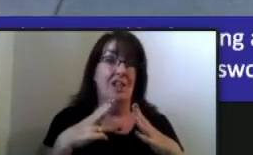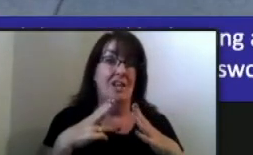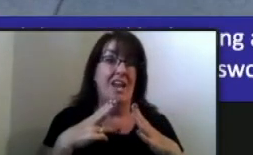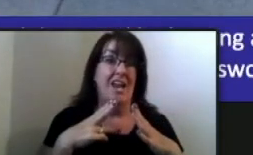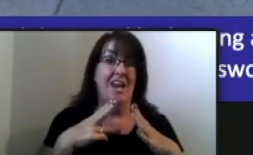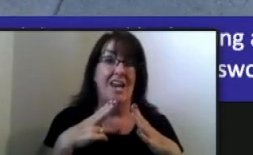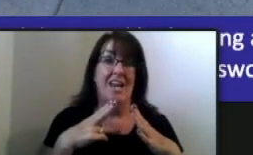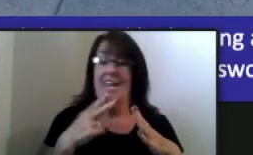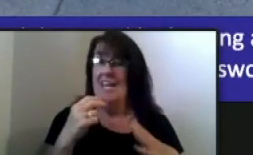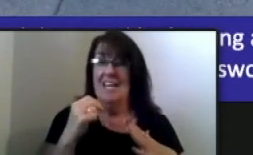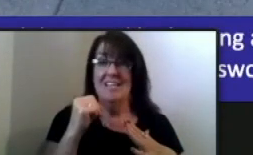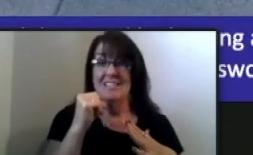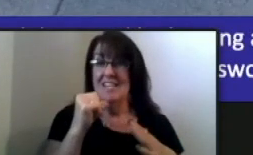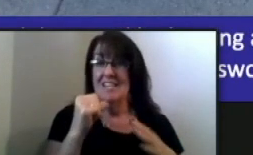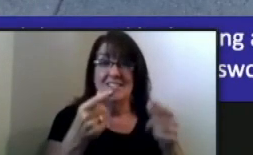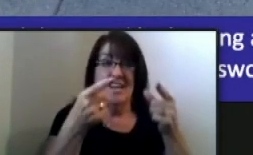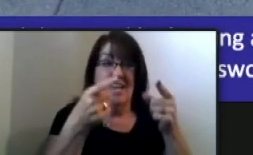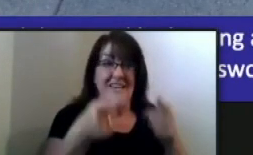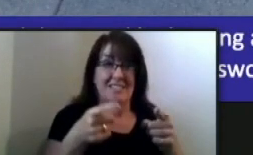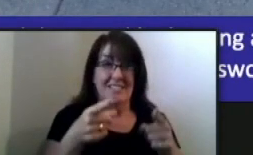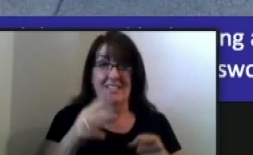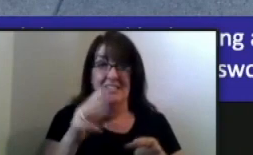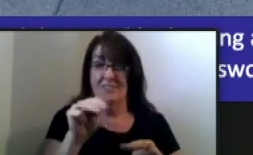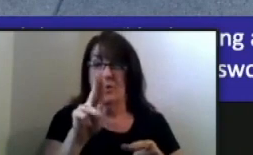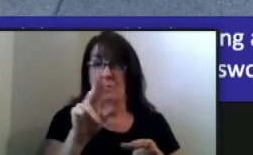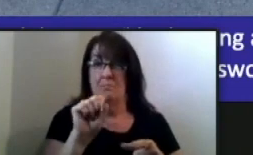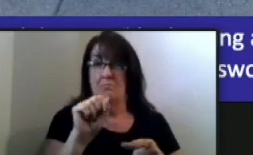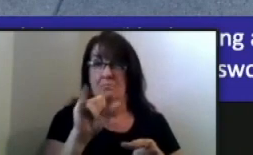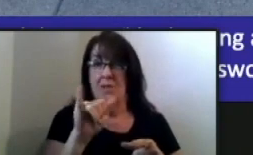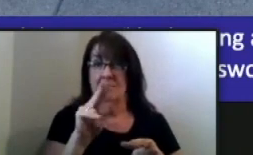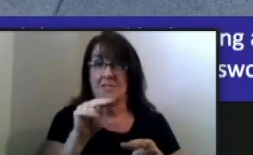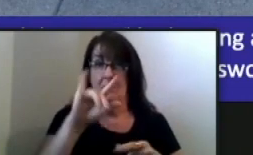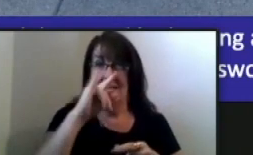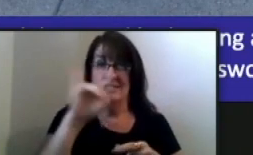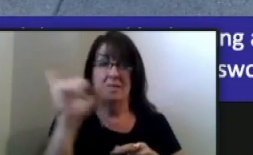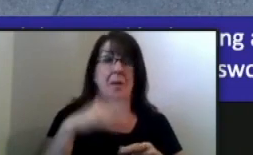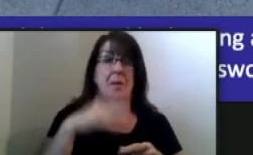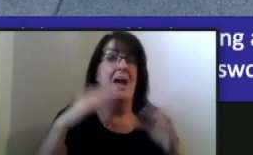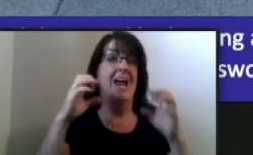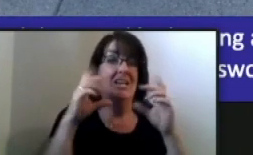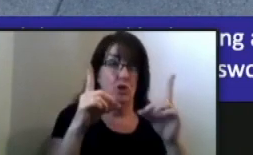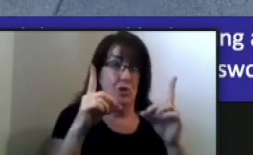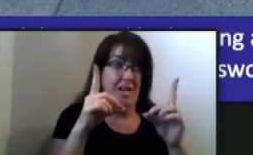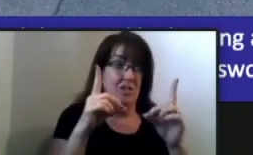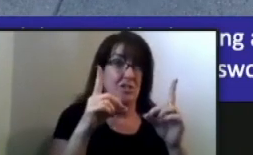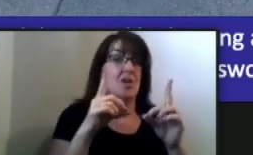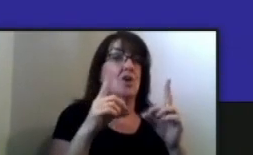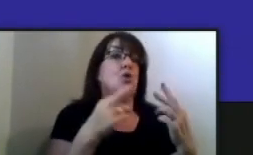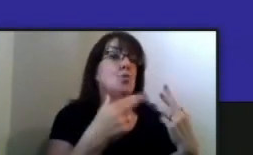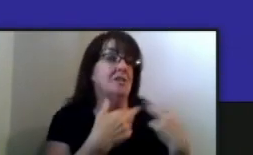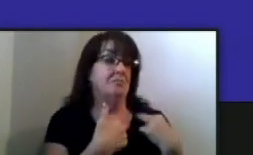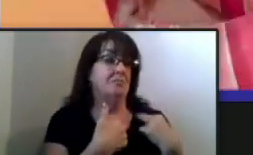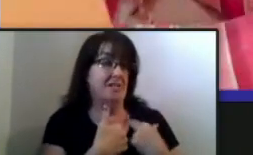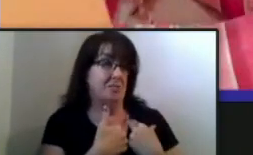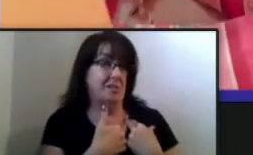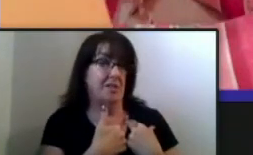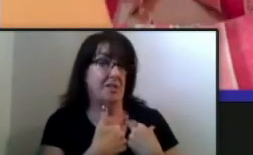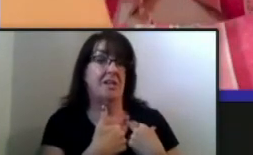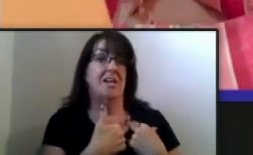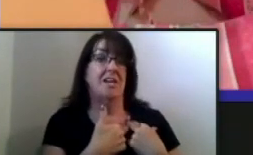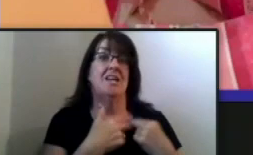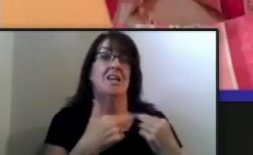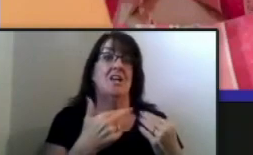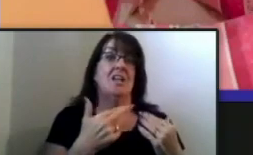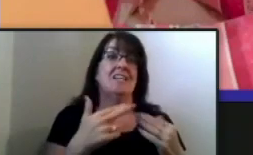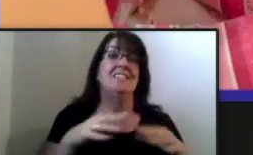does not seem to exist for Muslim kids like me, because our educational responsibilities tend to overshadow